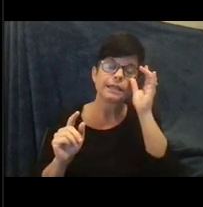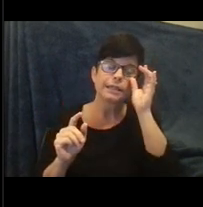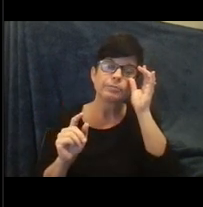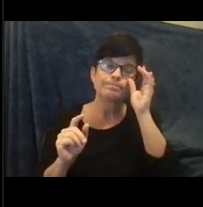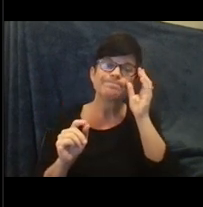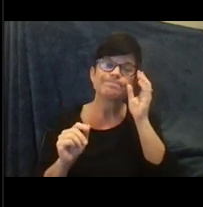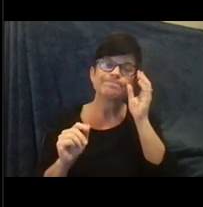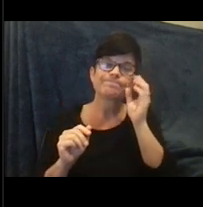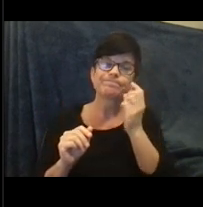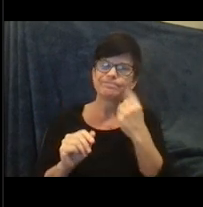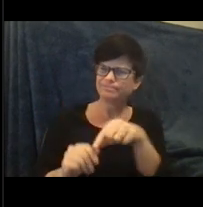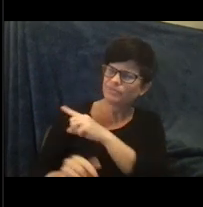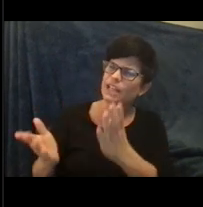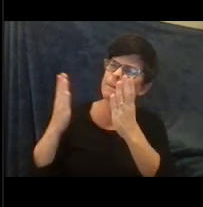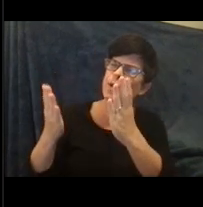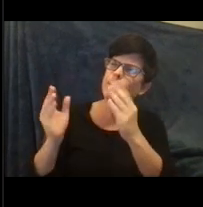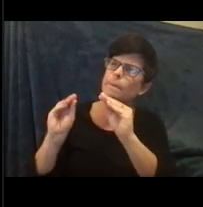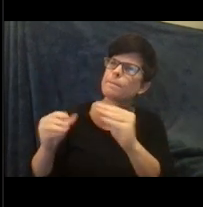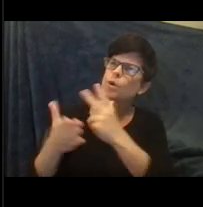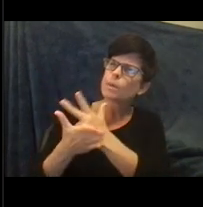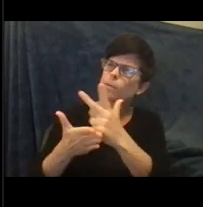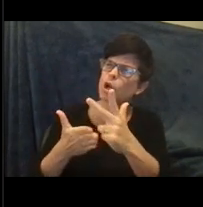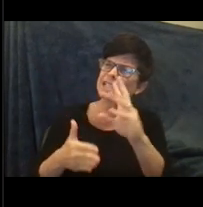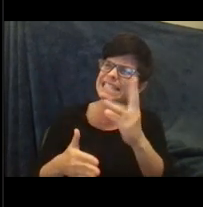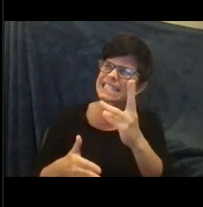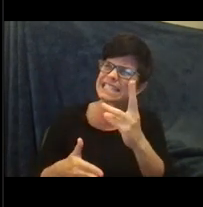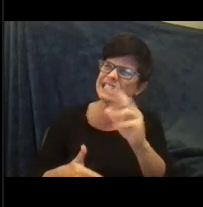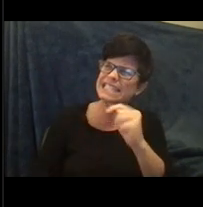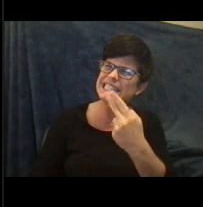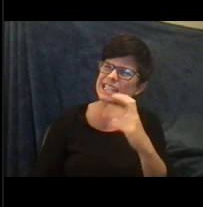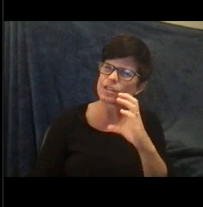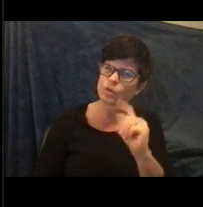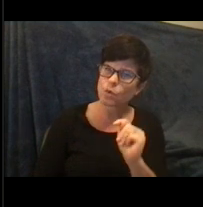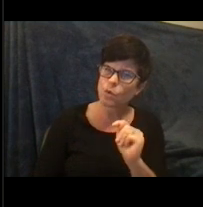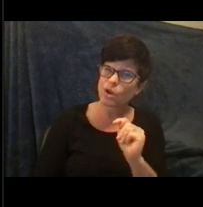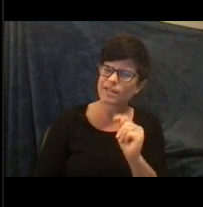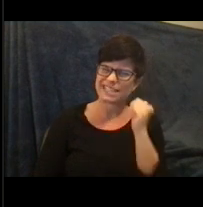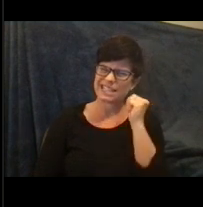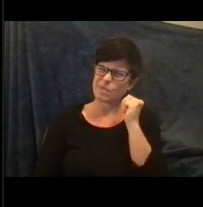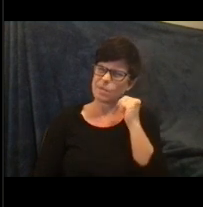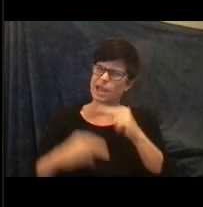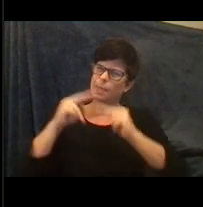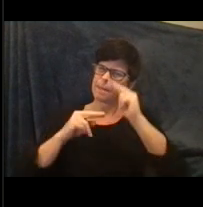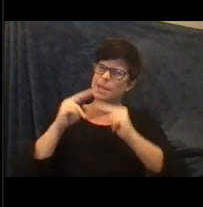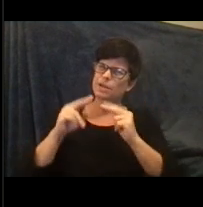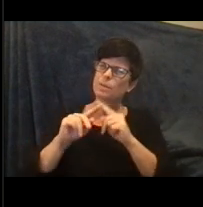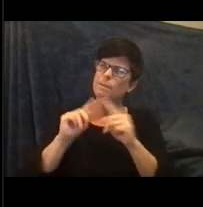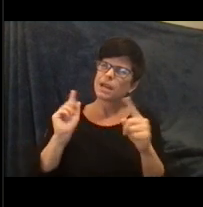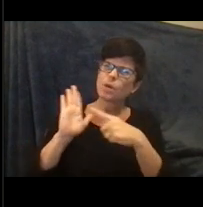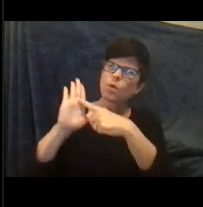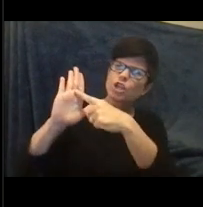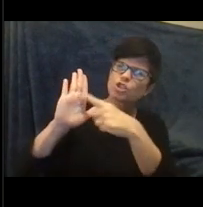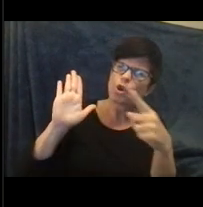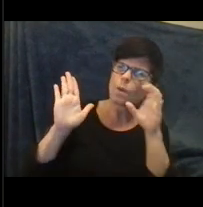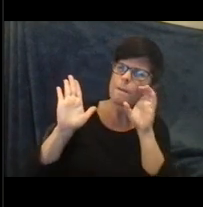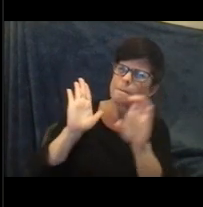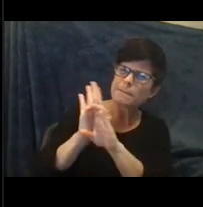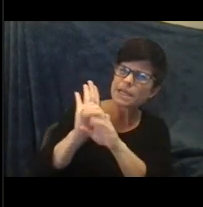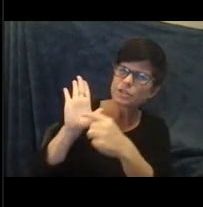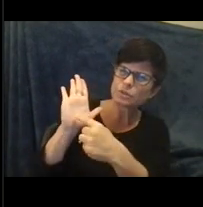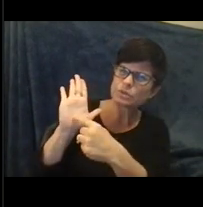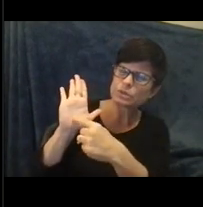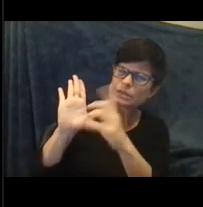they proposed putting parking on Sixth Court, which is sort of in back of the building. And I wanted to just bring pictures of what Sixth